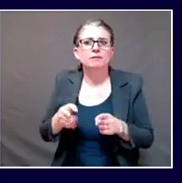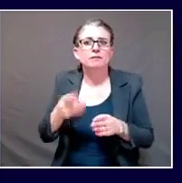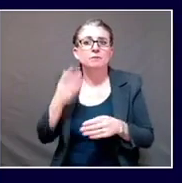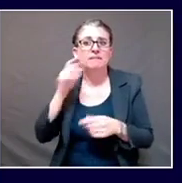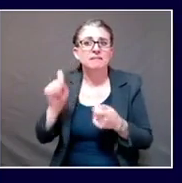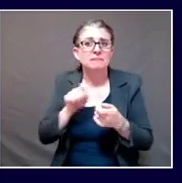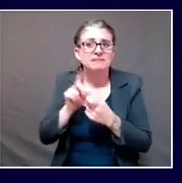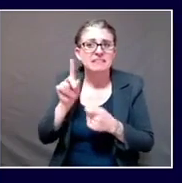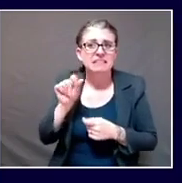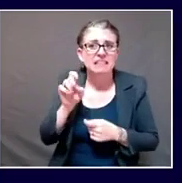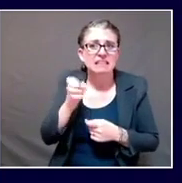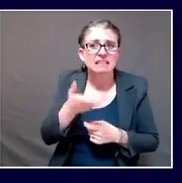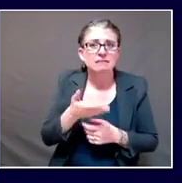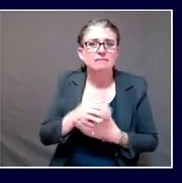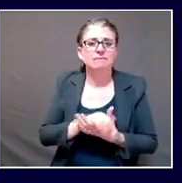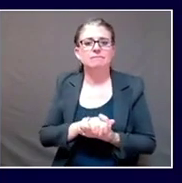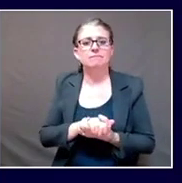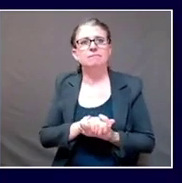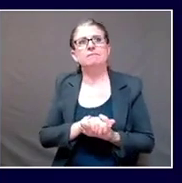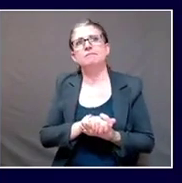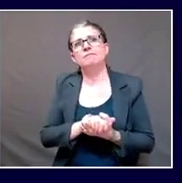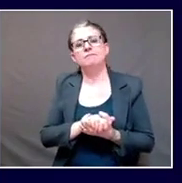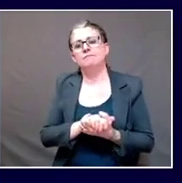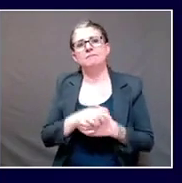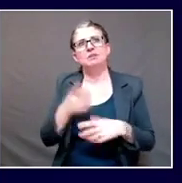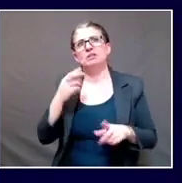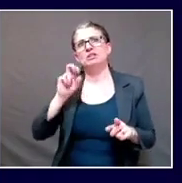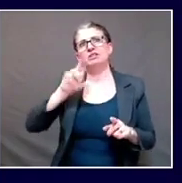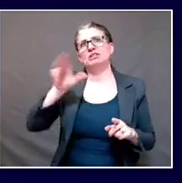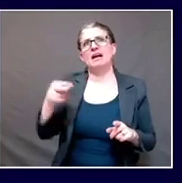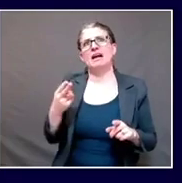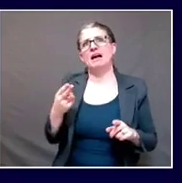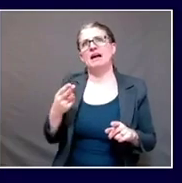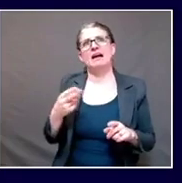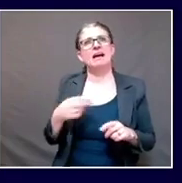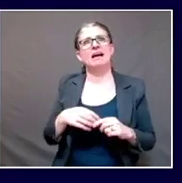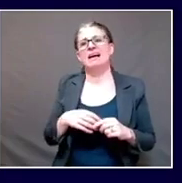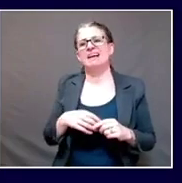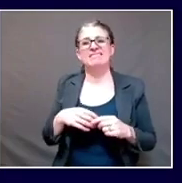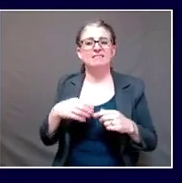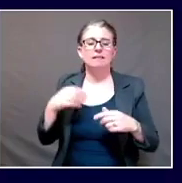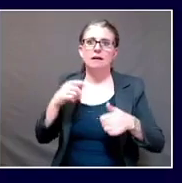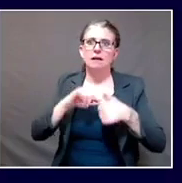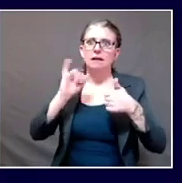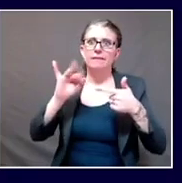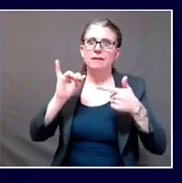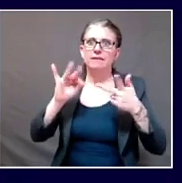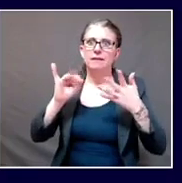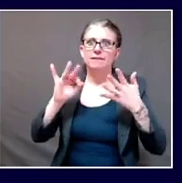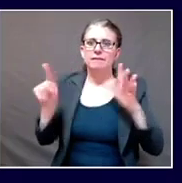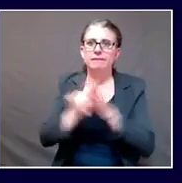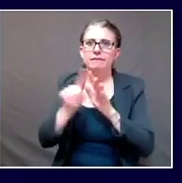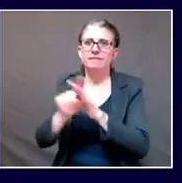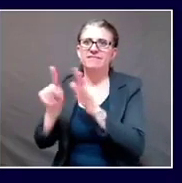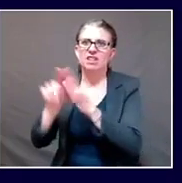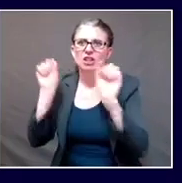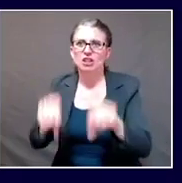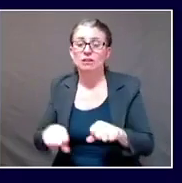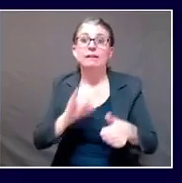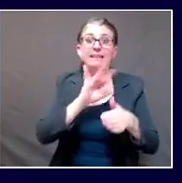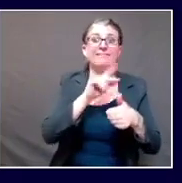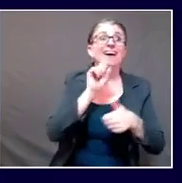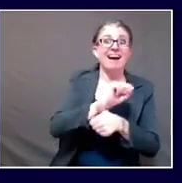There's just, there's a lot of if this, then this, then if not this, then maybe this. So I, I, I just,